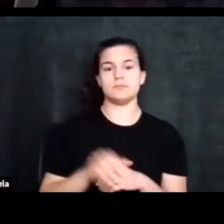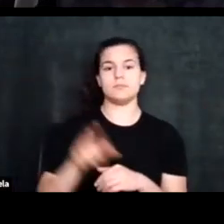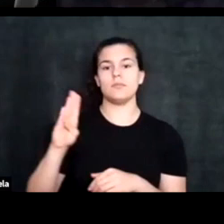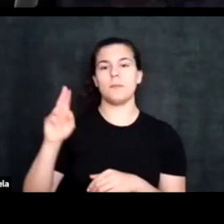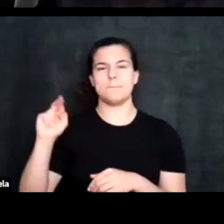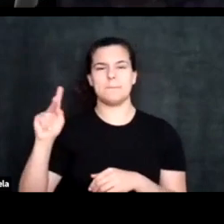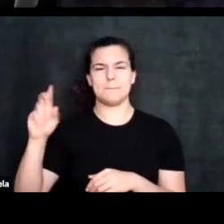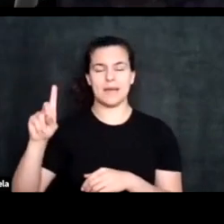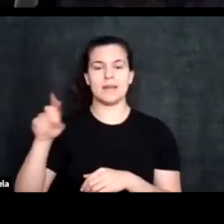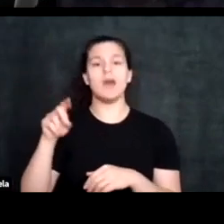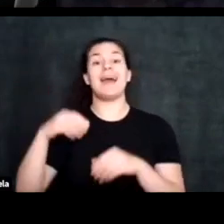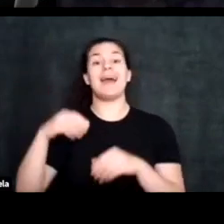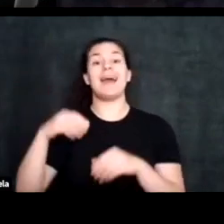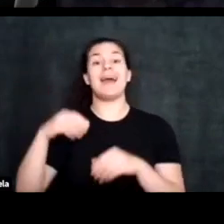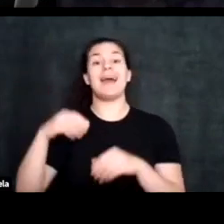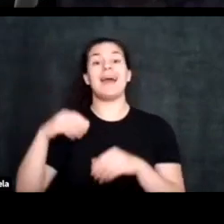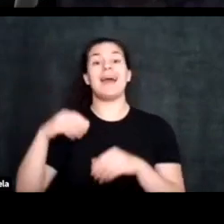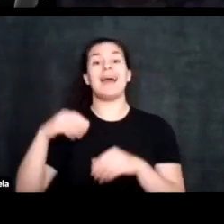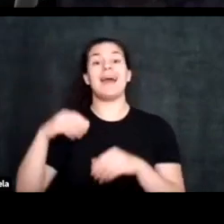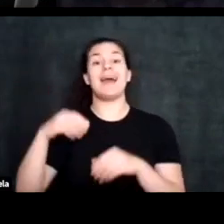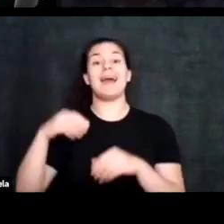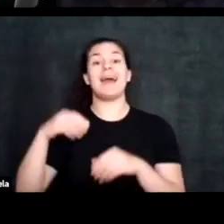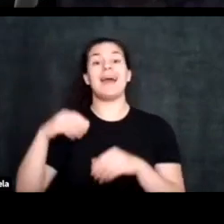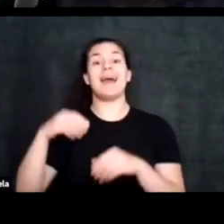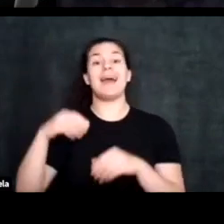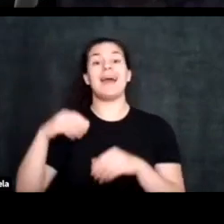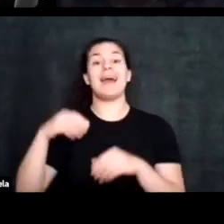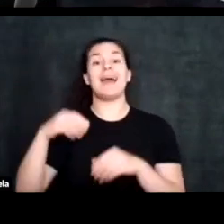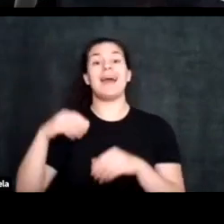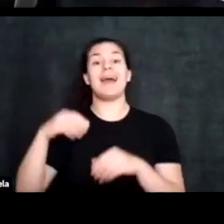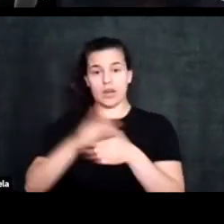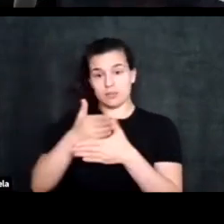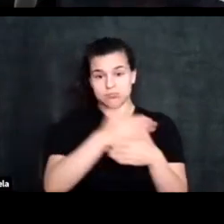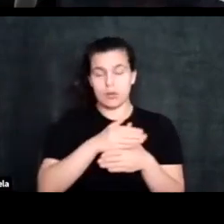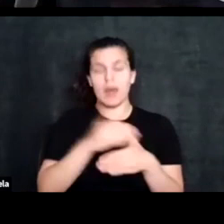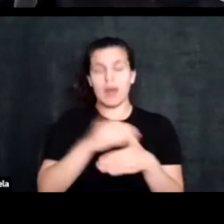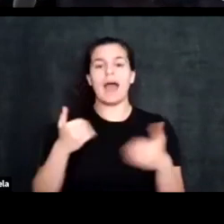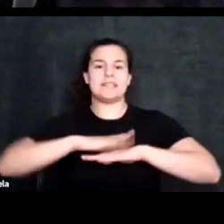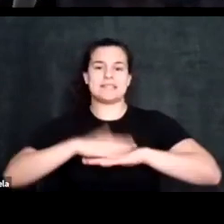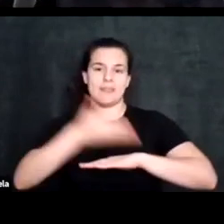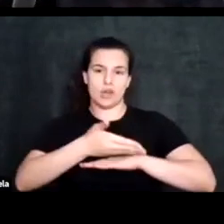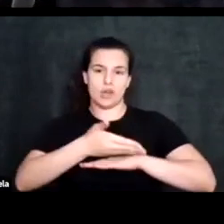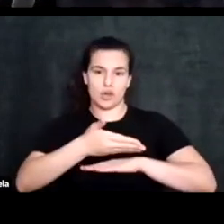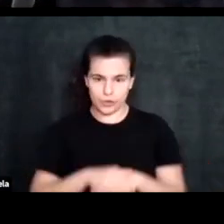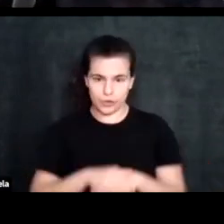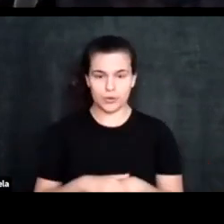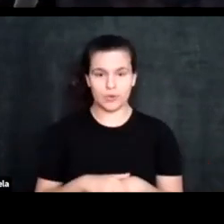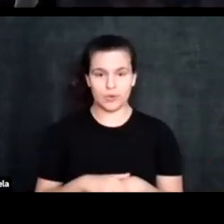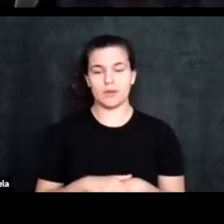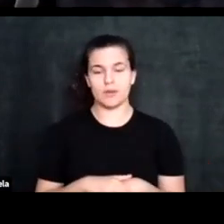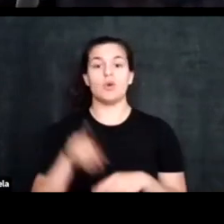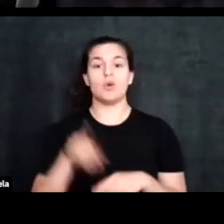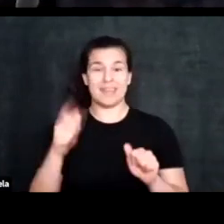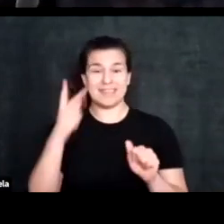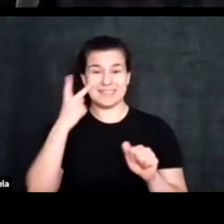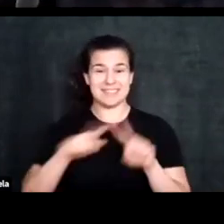so that you can see the different options that we offer and the price difference between the 2-person suite or a 3-person